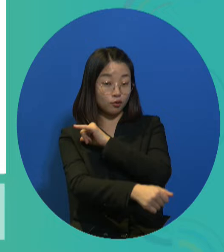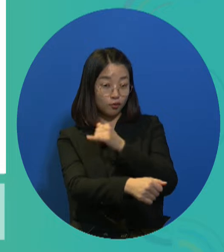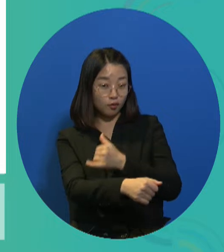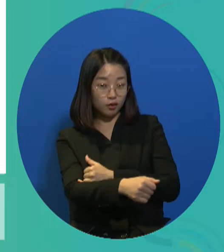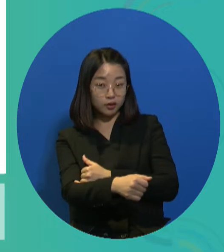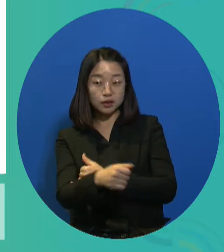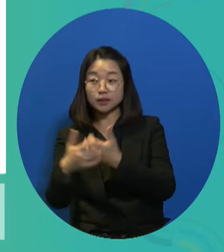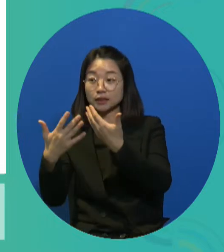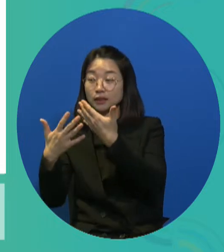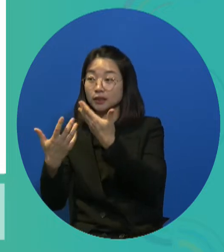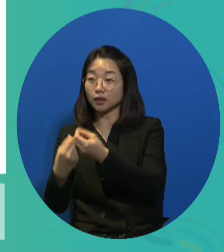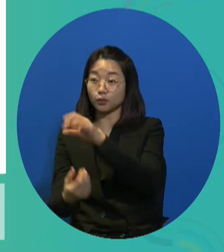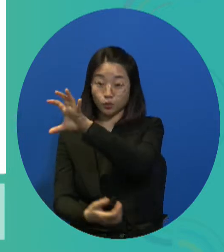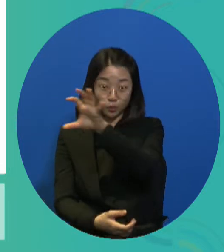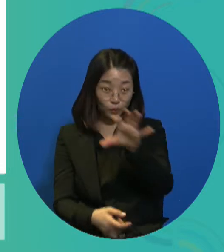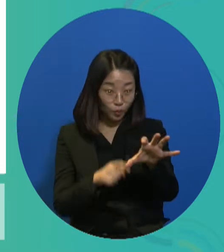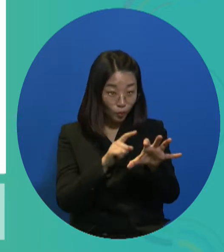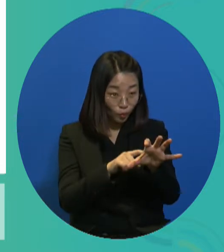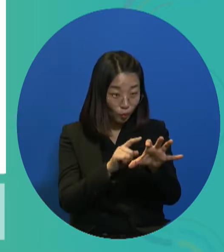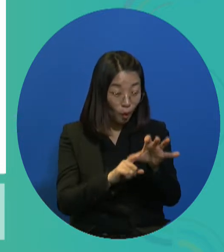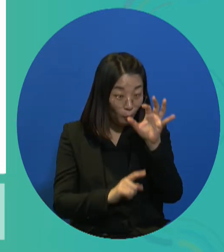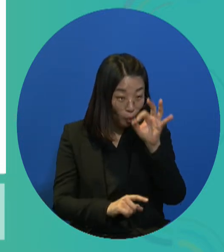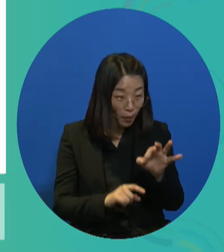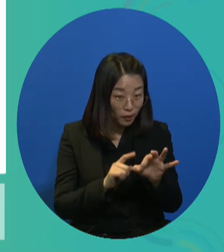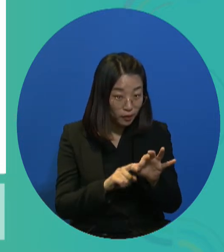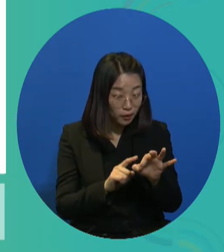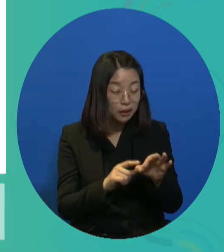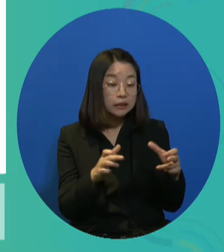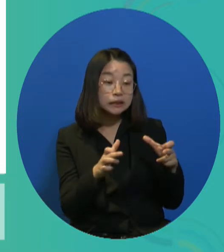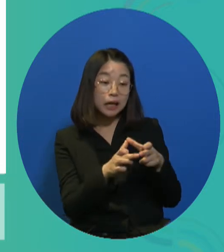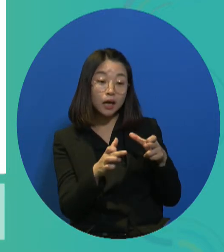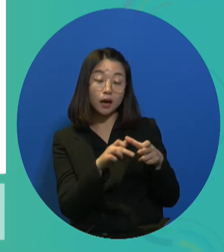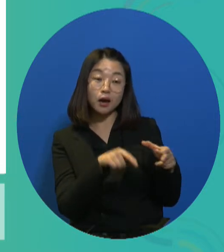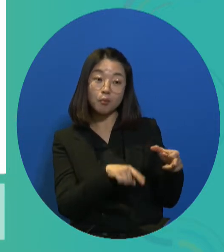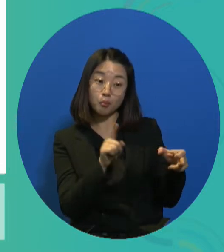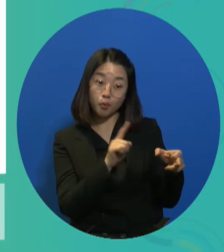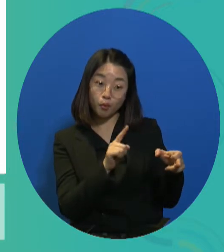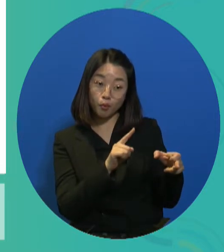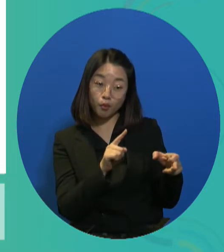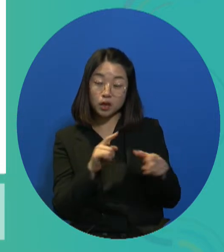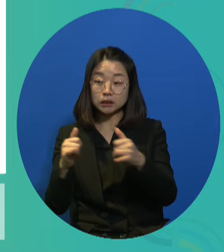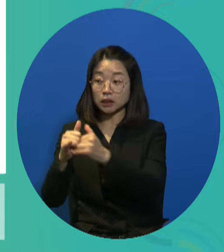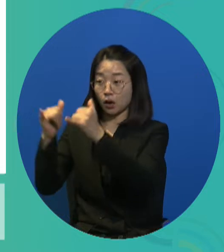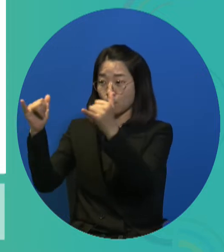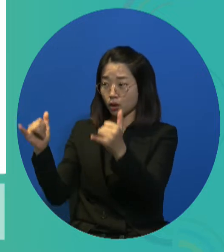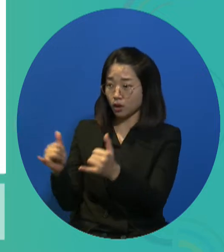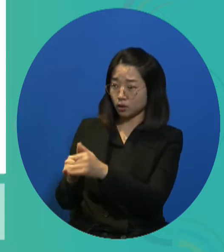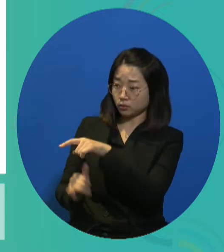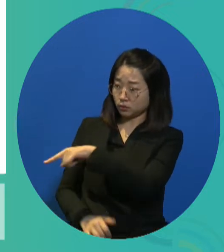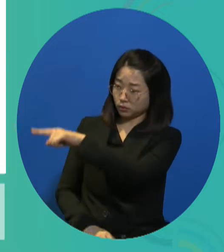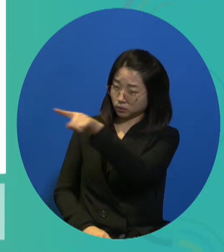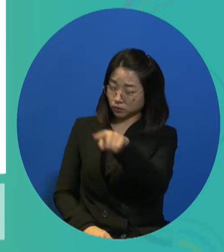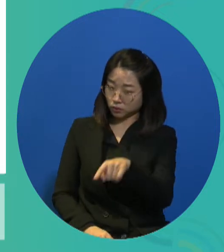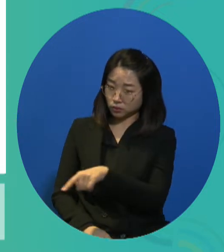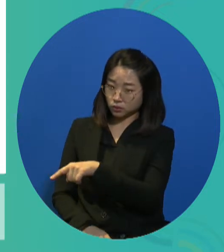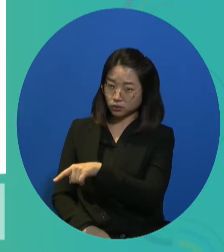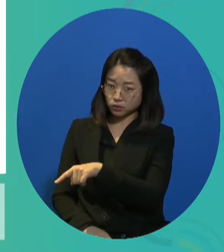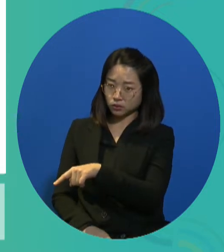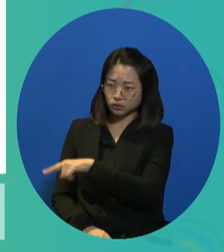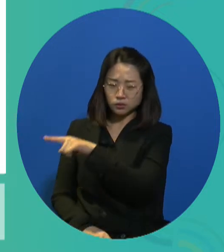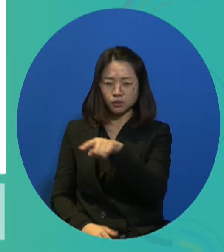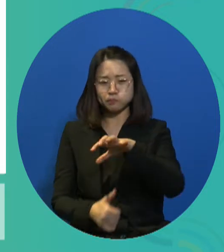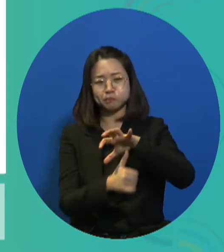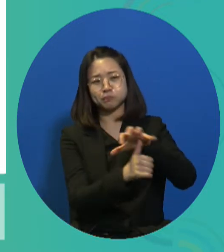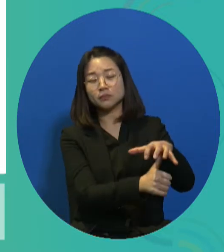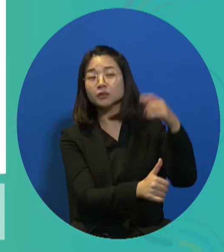model, disability is a form of socially created oppression that society imposes on